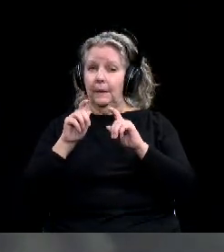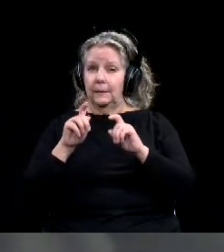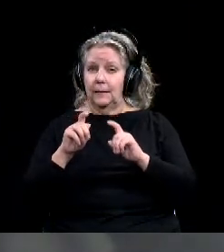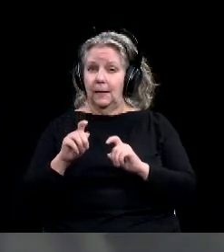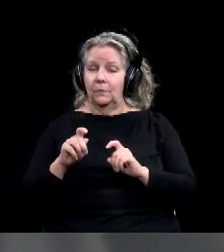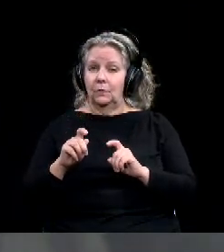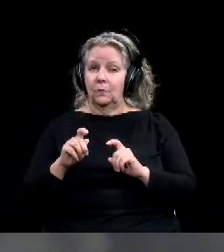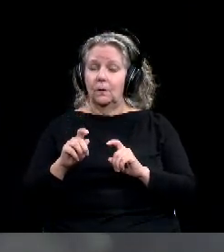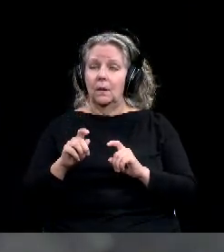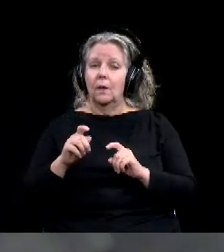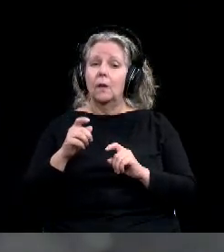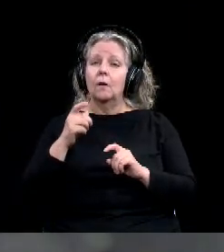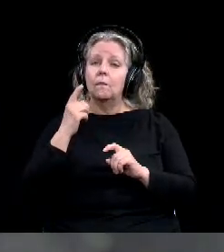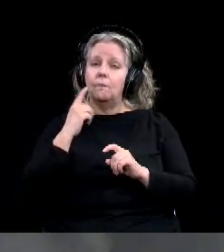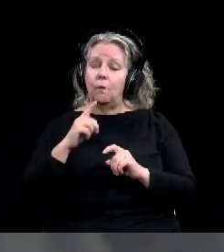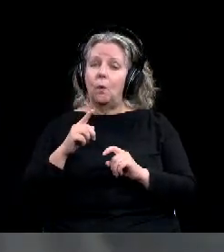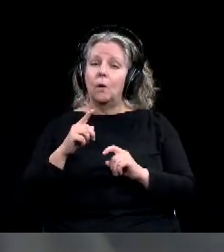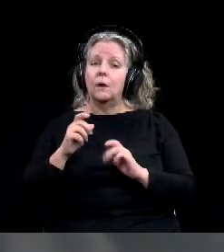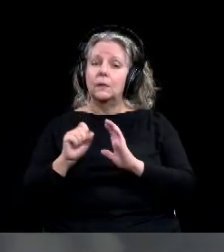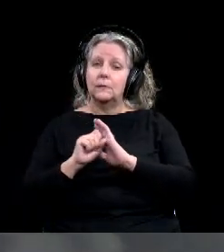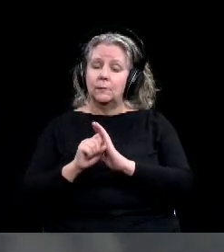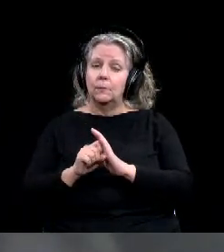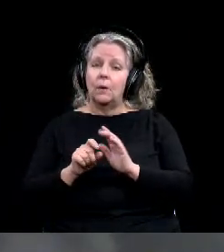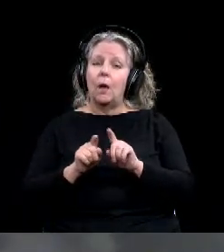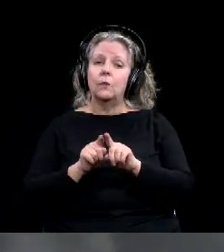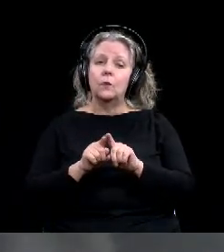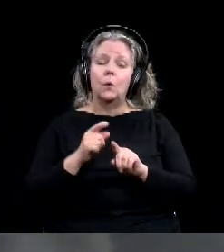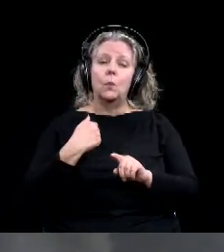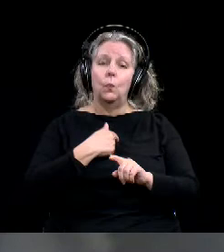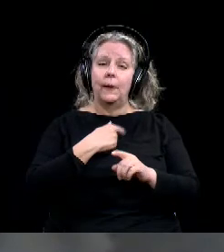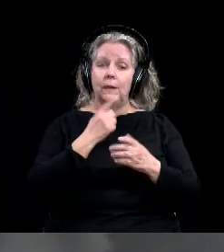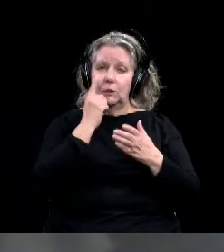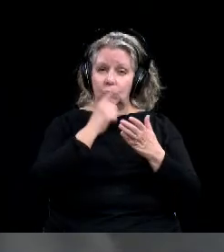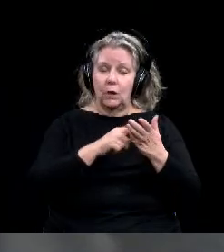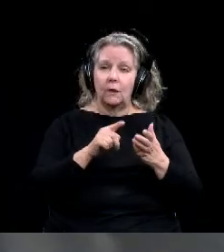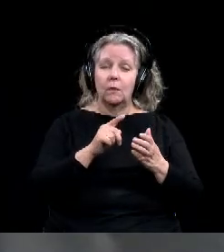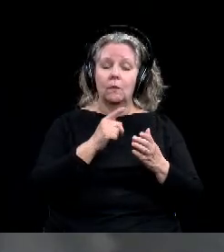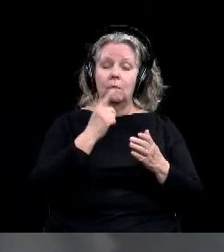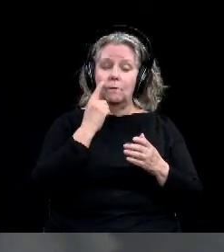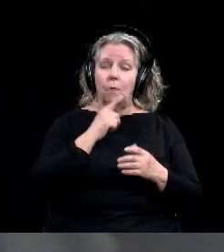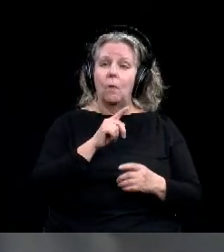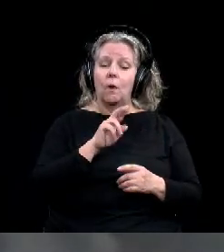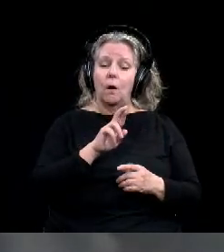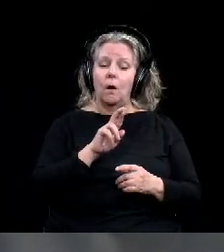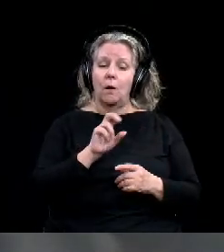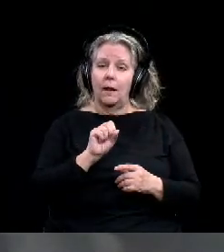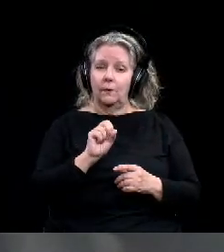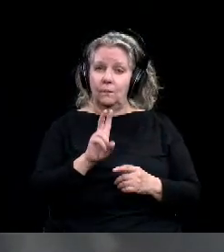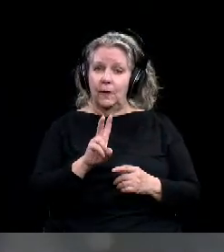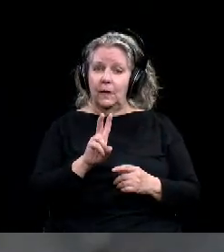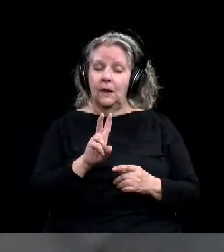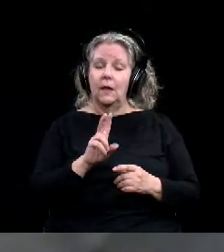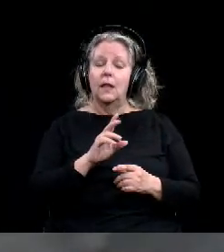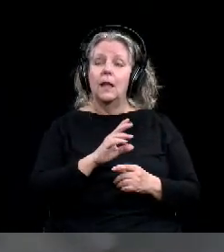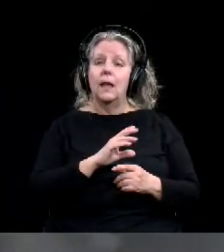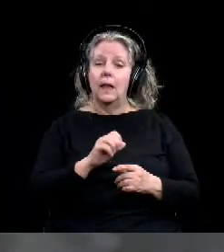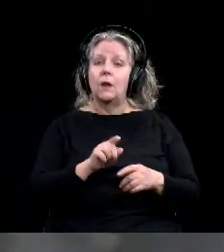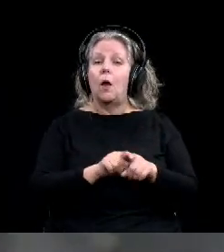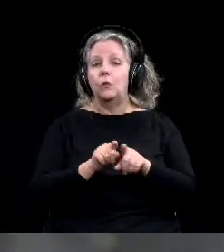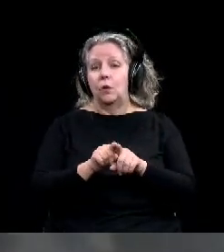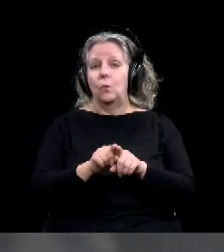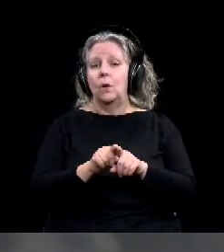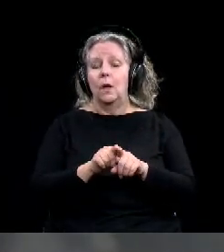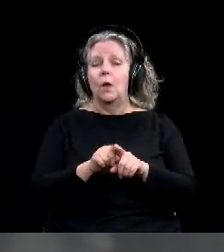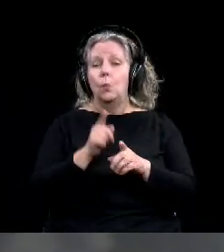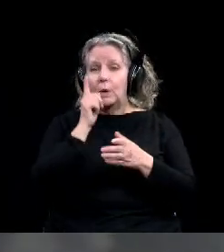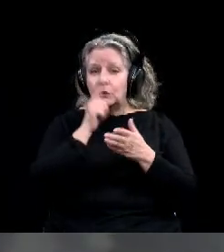respiratory RSV or influenza, and we check them also when you come to the hospital. So rest assured that you're not only getting